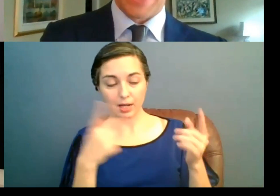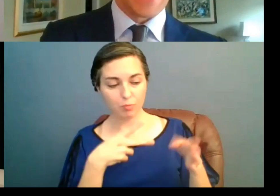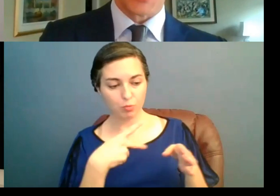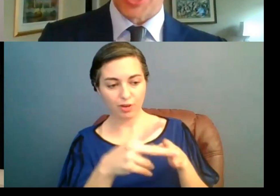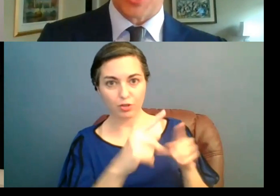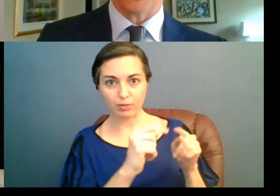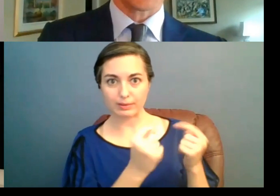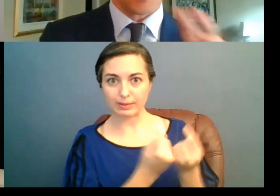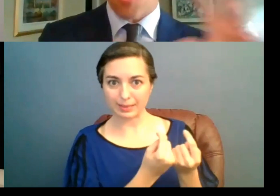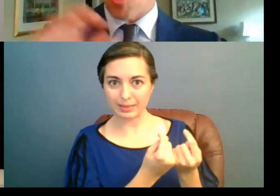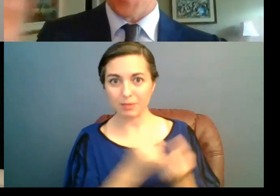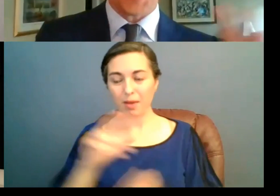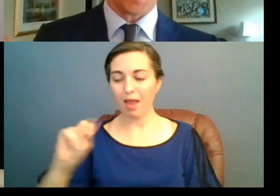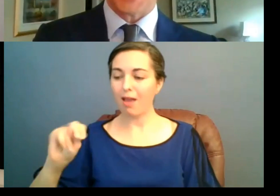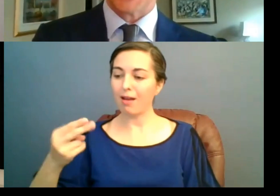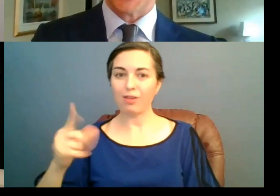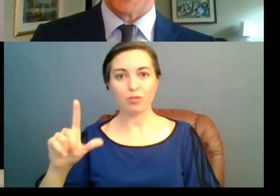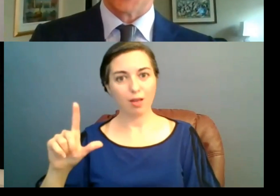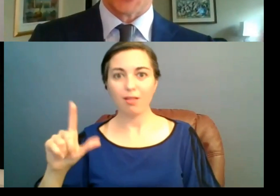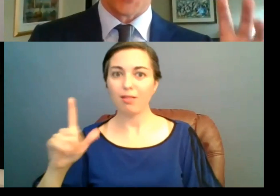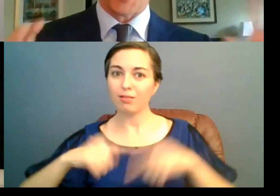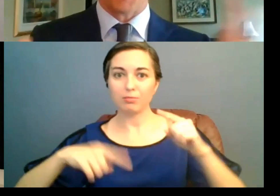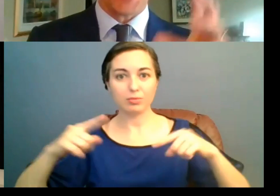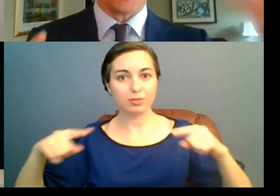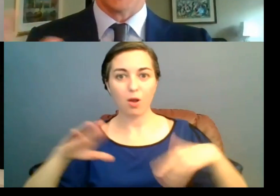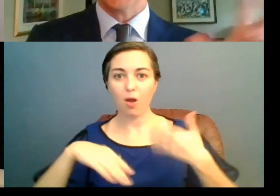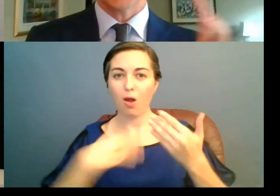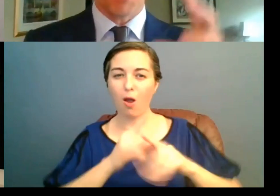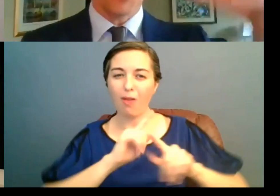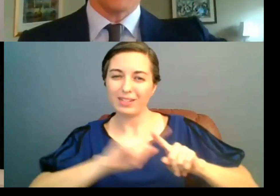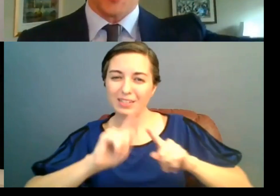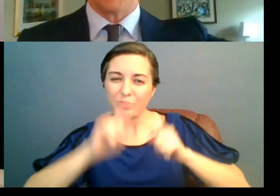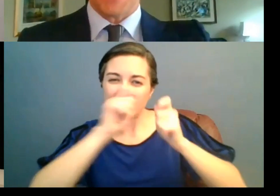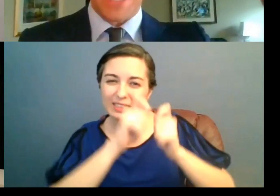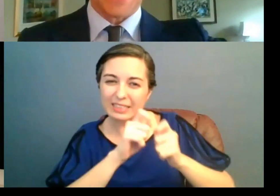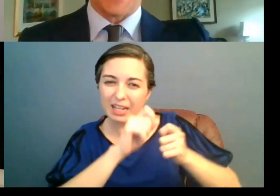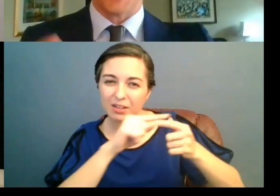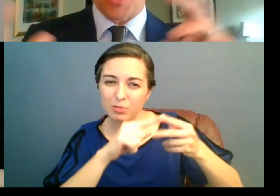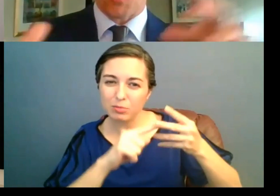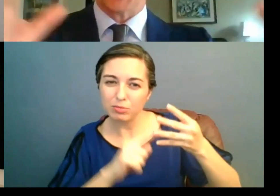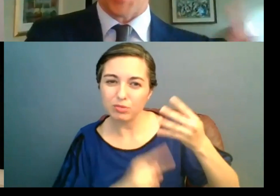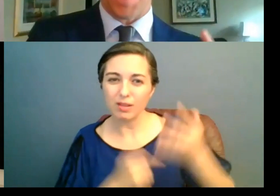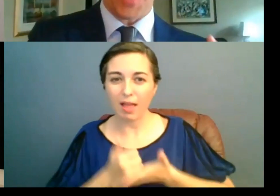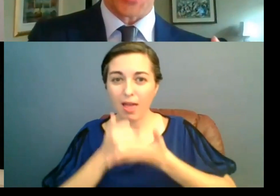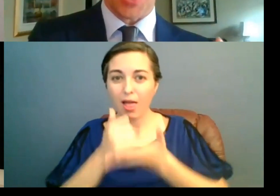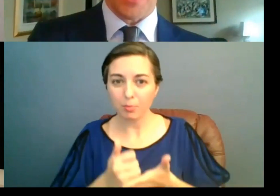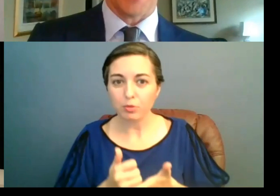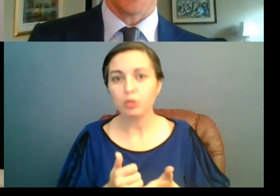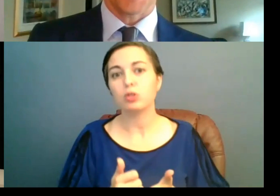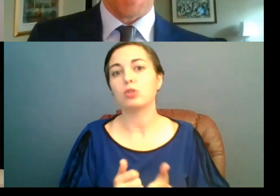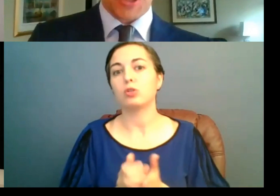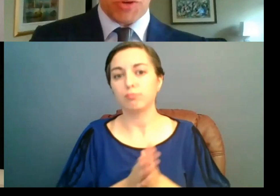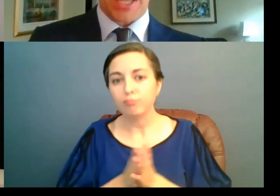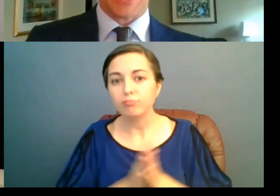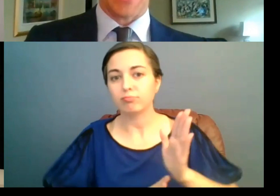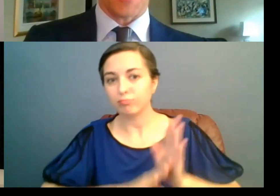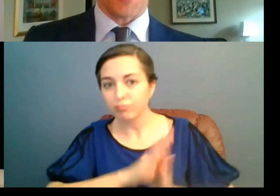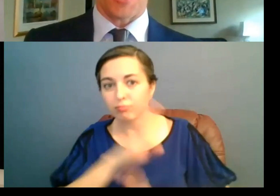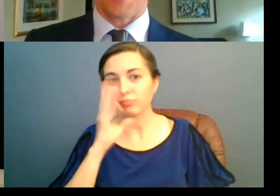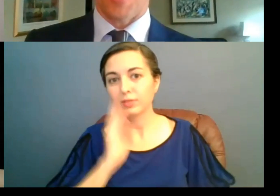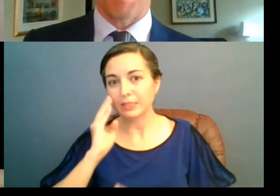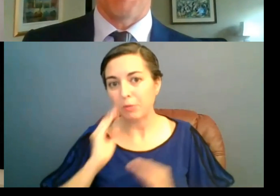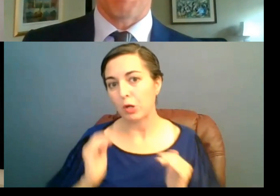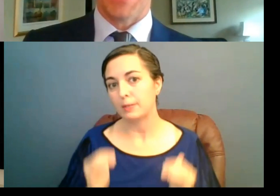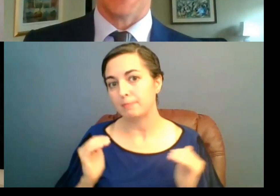team and the NHL, just all the little pieces, which will help you move up and decide sort of what you want to focus on, but you're really